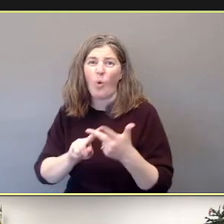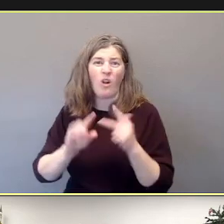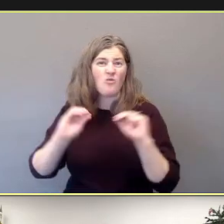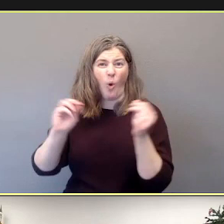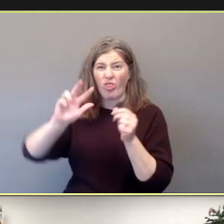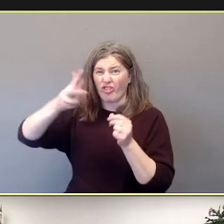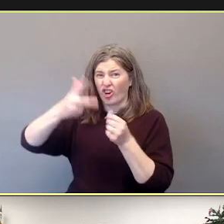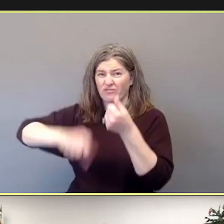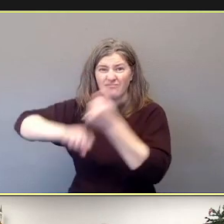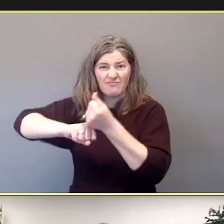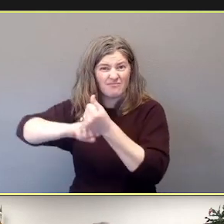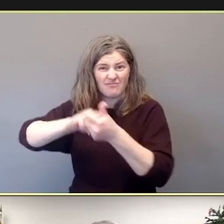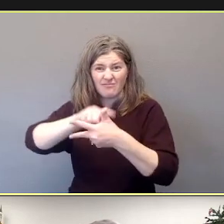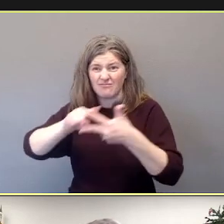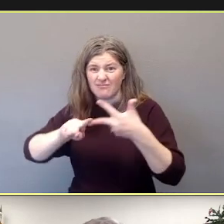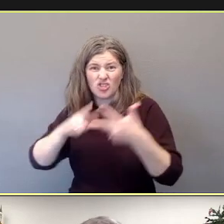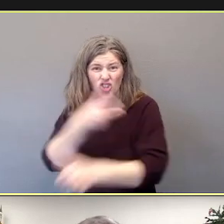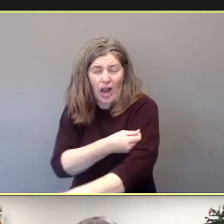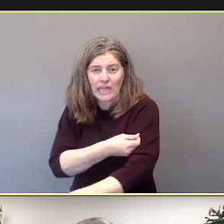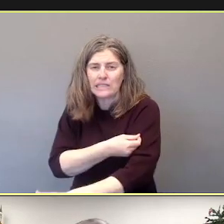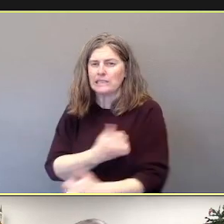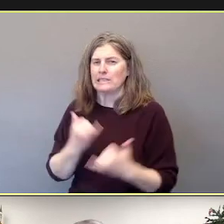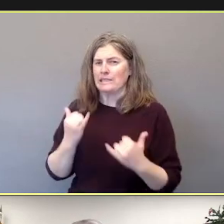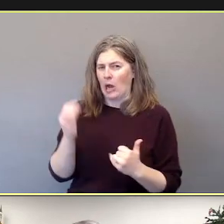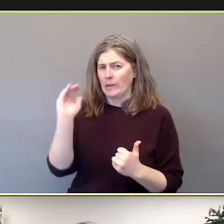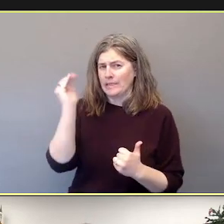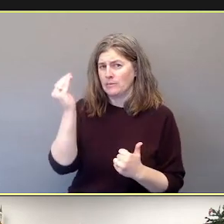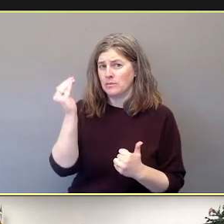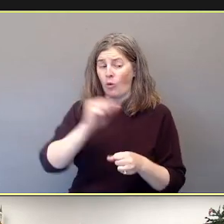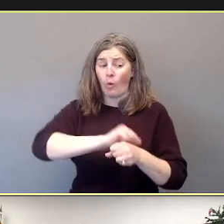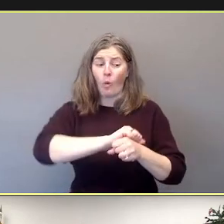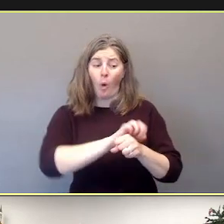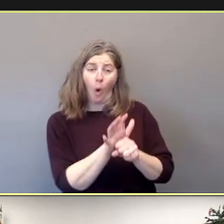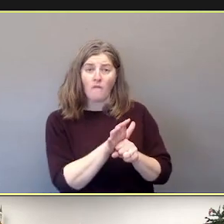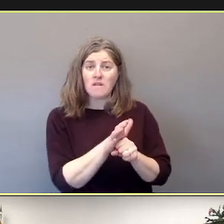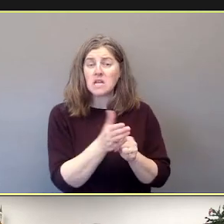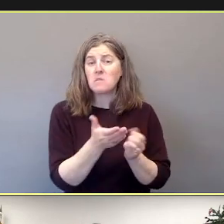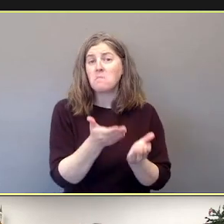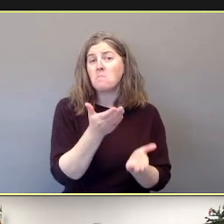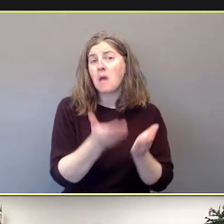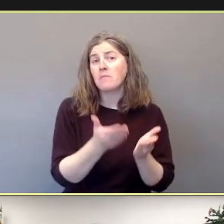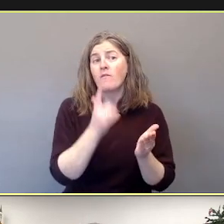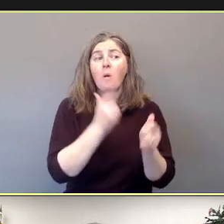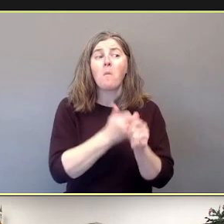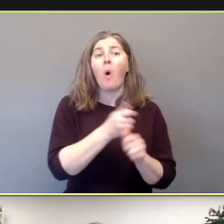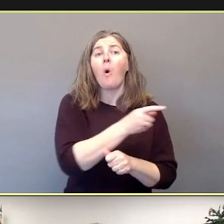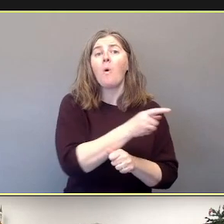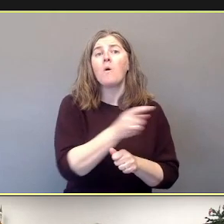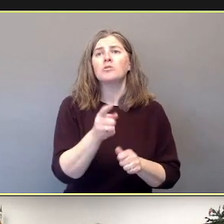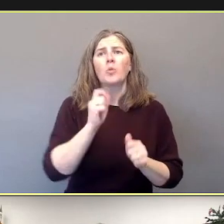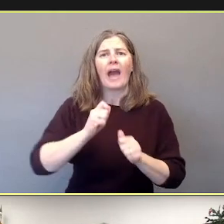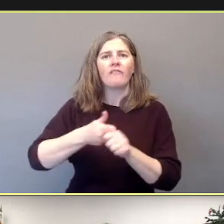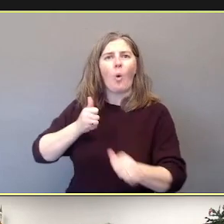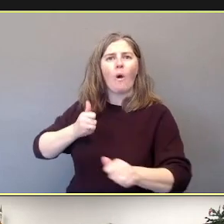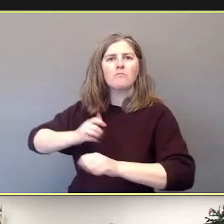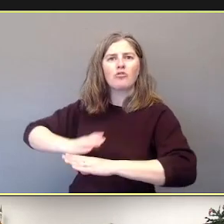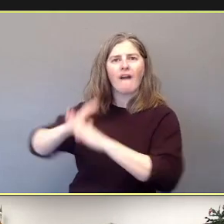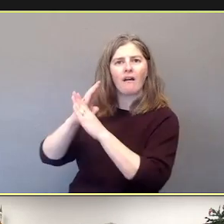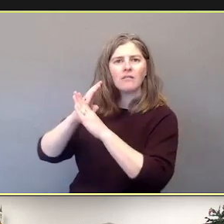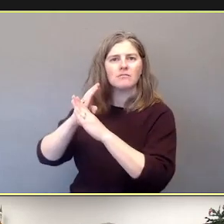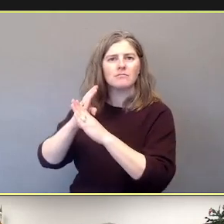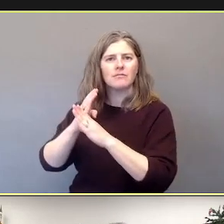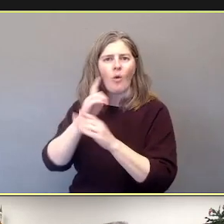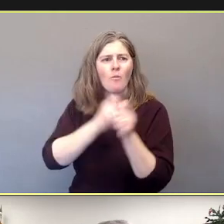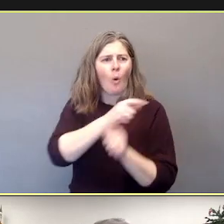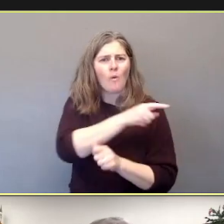And we are getting to the point where COVID could be, for the vast majority of people, a preventable illness. And so our